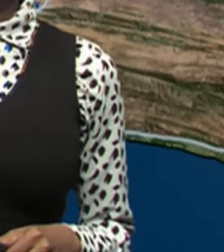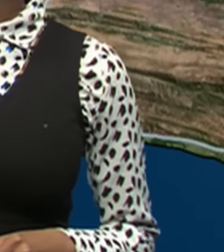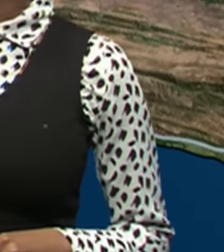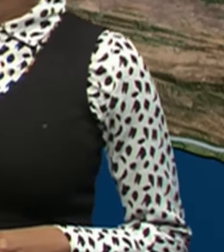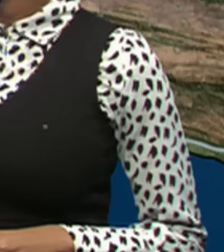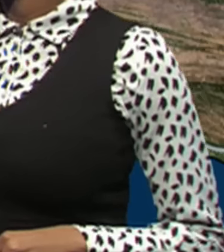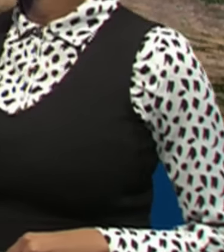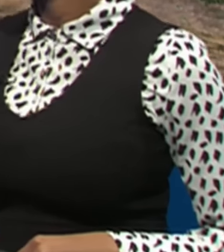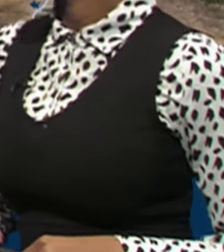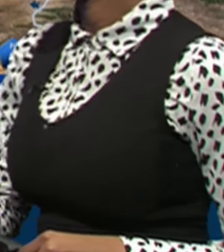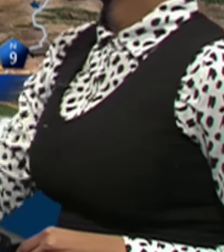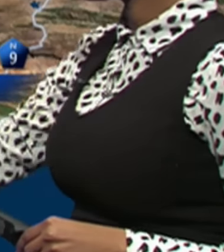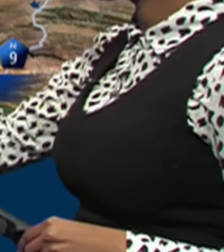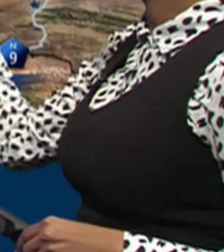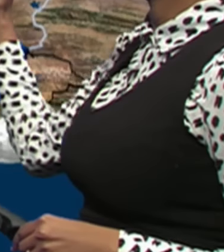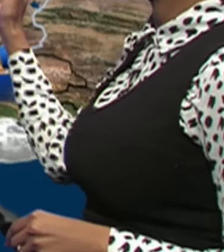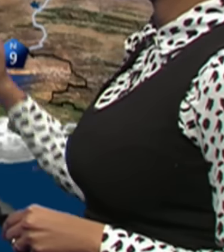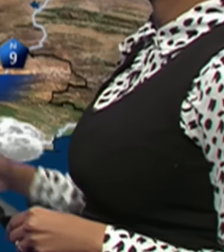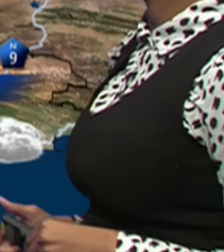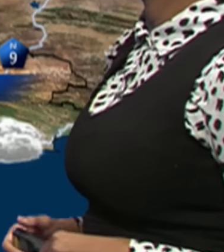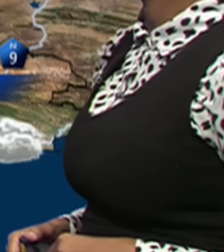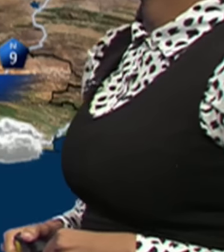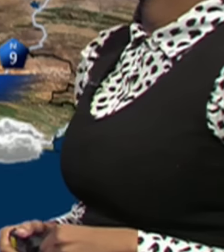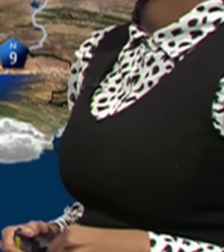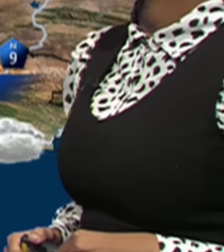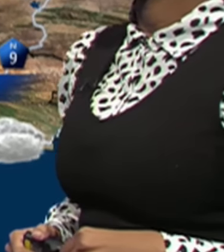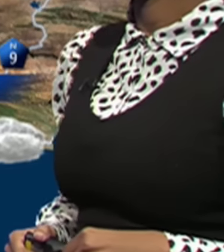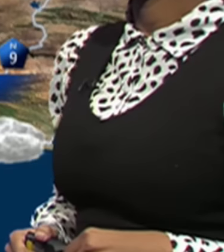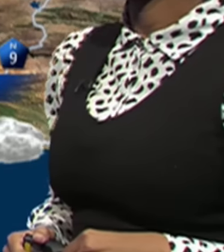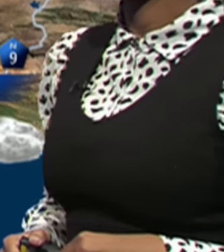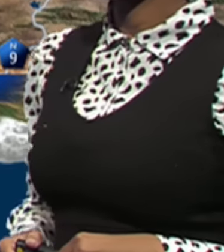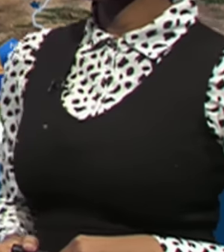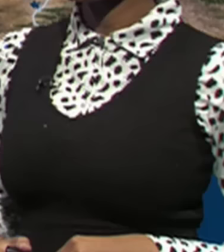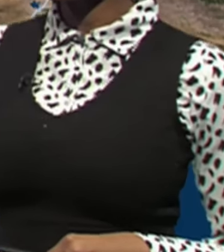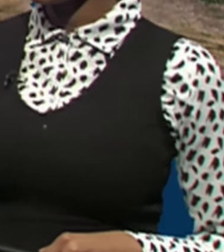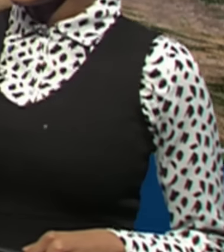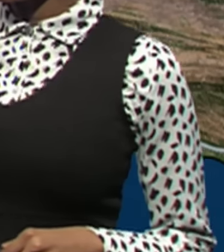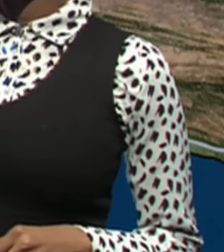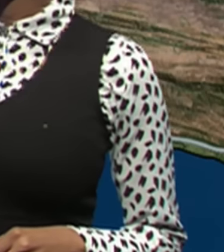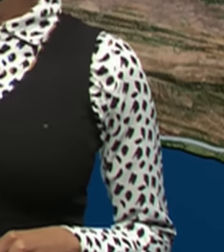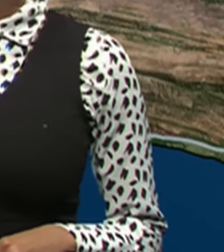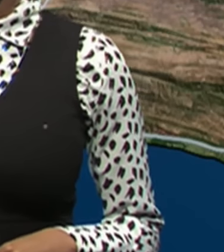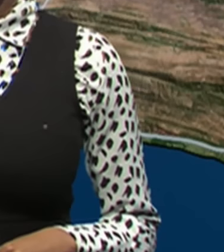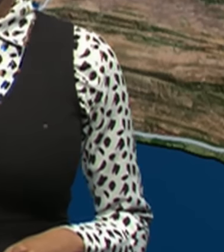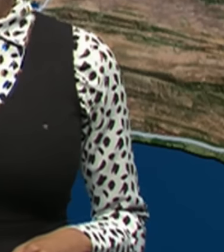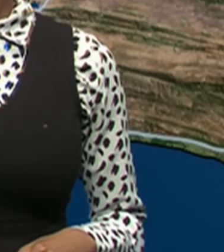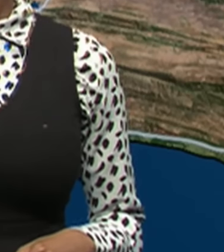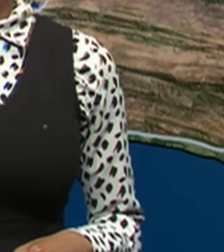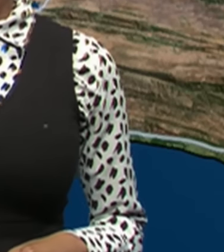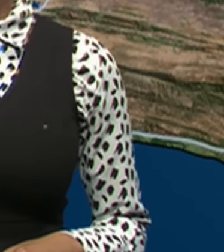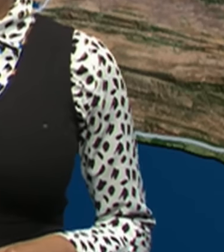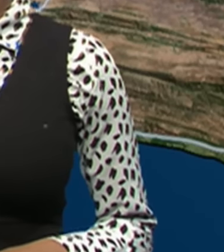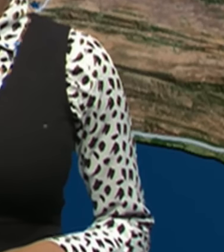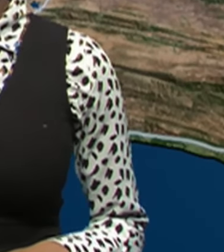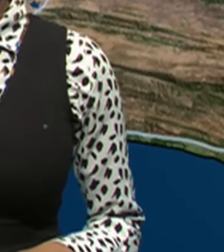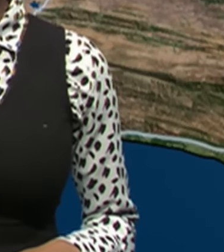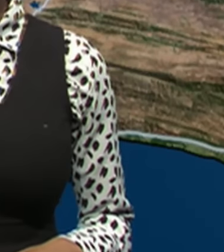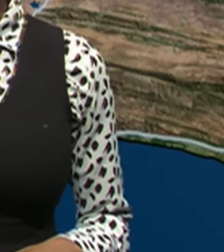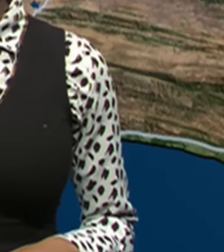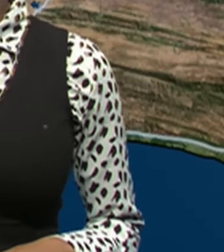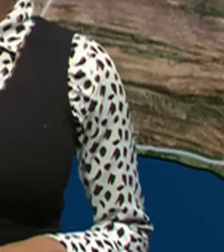bo tla nna le gone go nna le tlhaboa letsatsi Beaufort West ka digata di le 17 go ya go di le 32 Cape Agulhas ka digata di le 18 go ya go